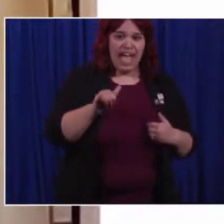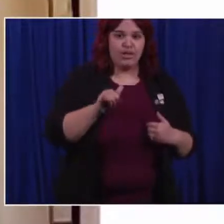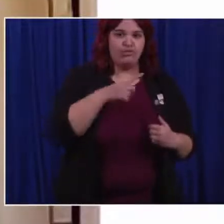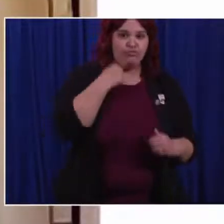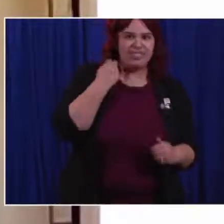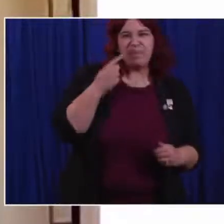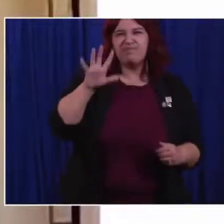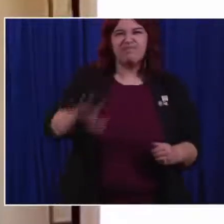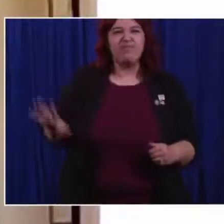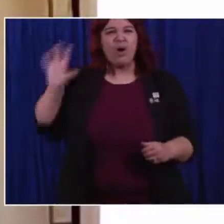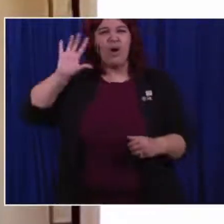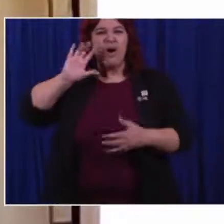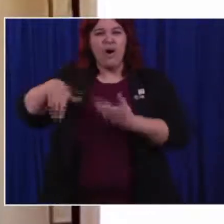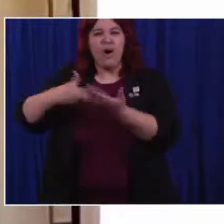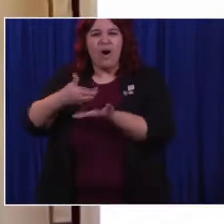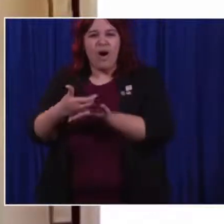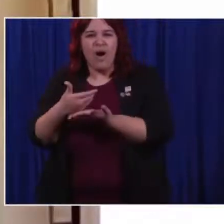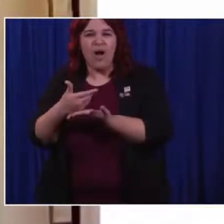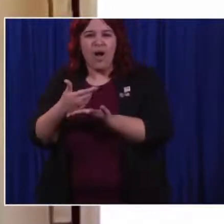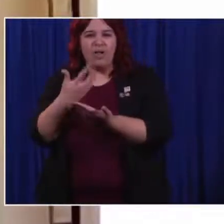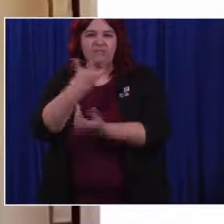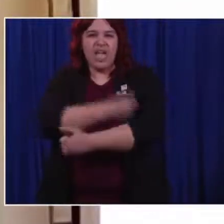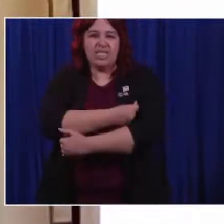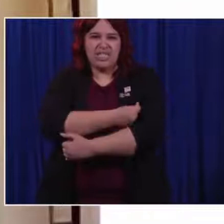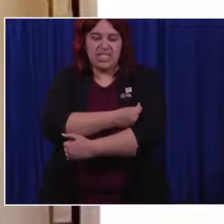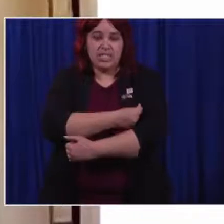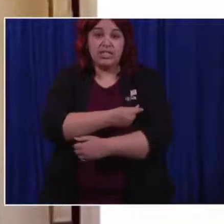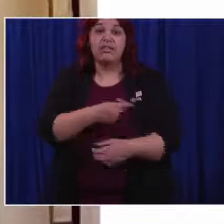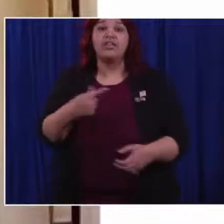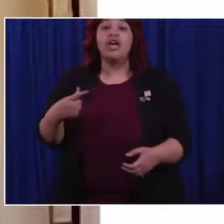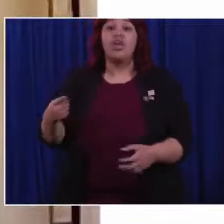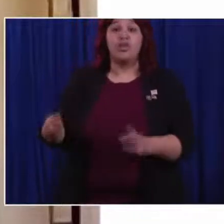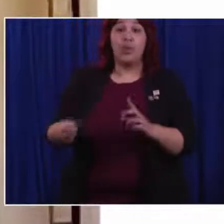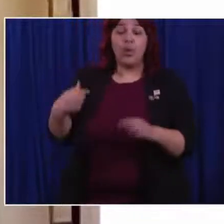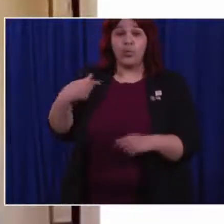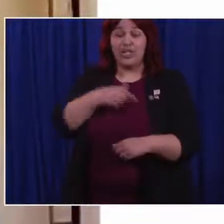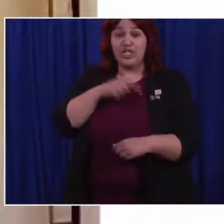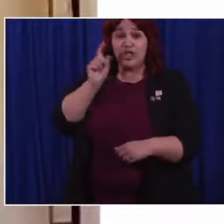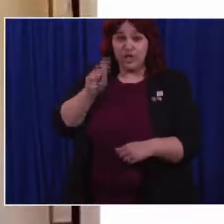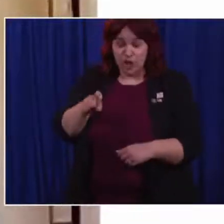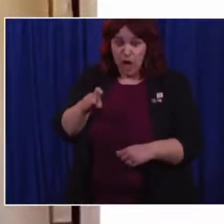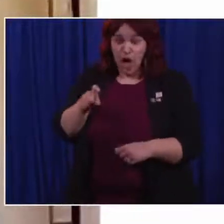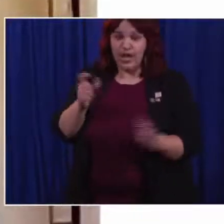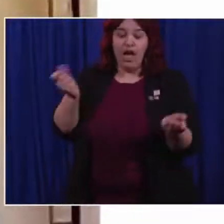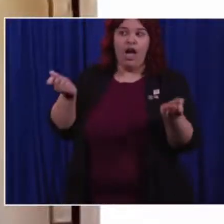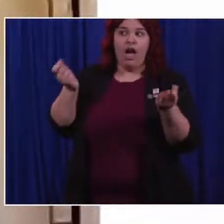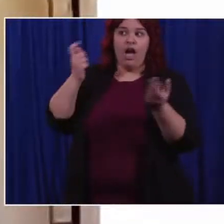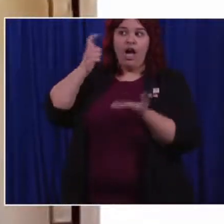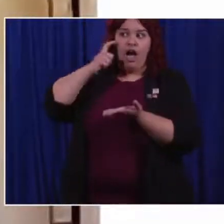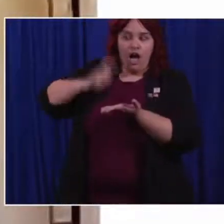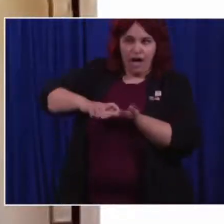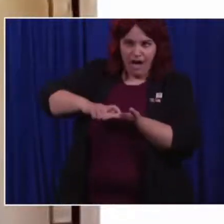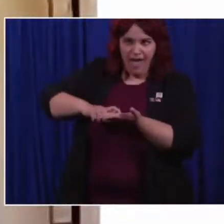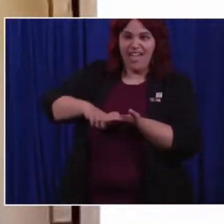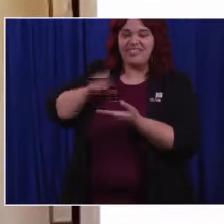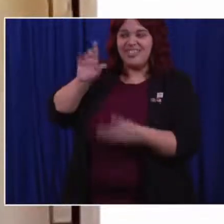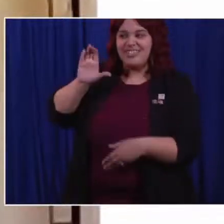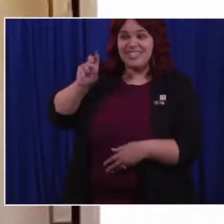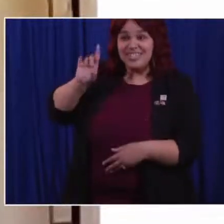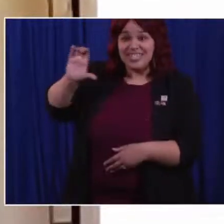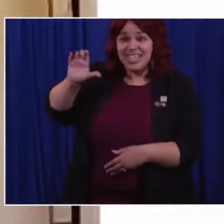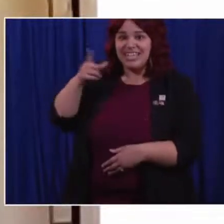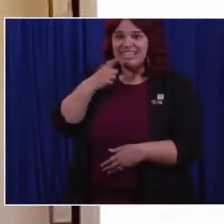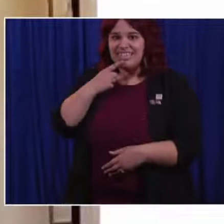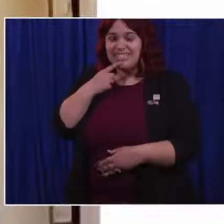CDC as an encouraging sign in terms of growing confidence in the ability of